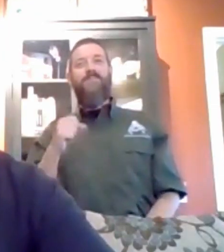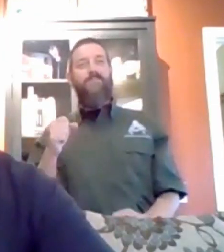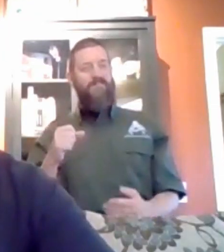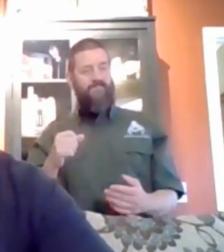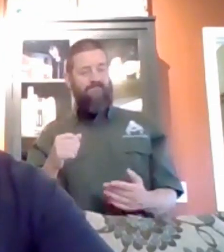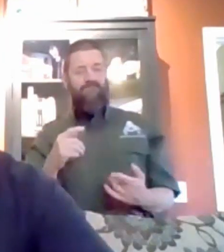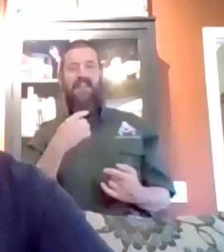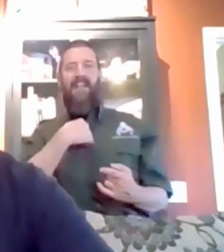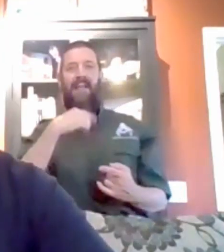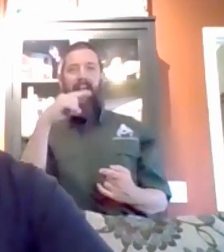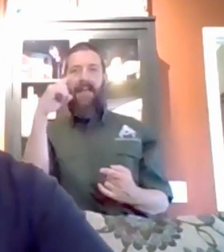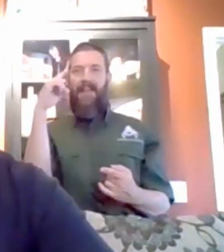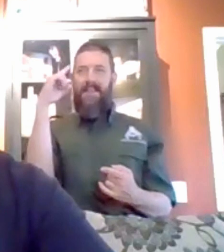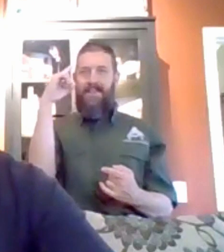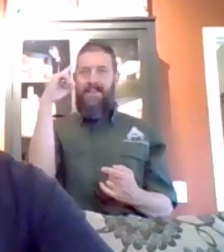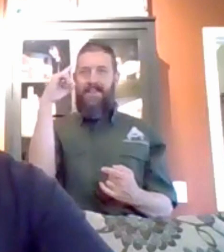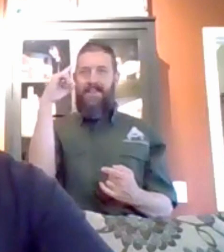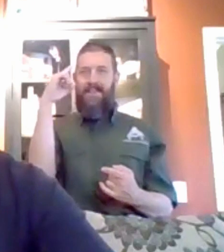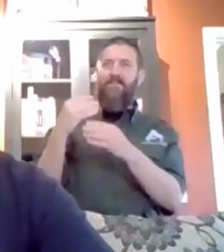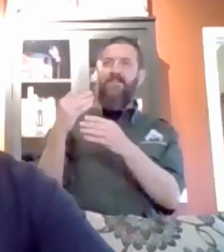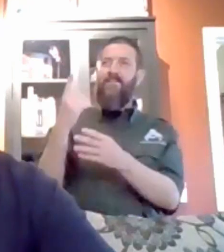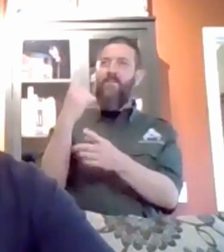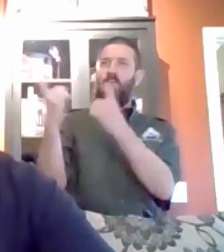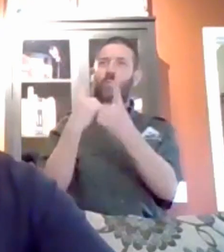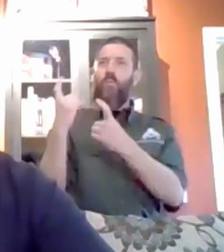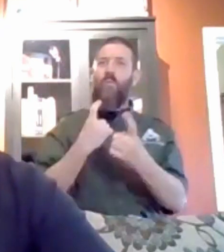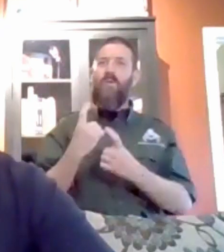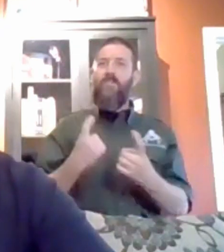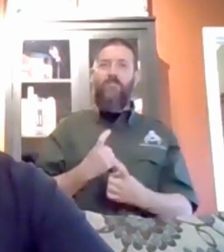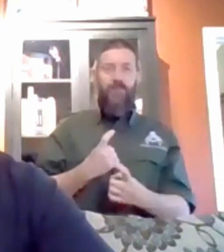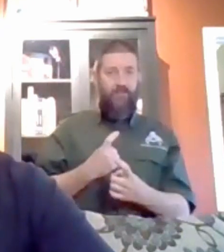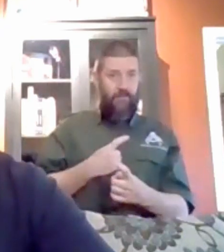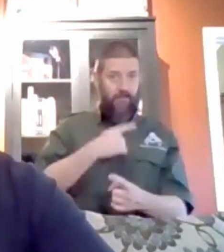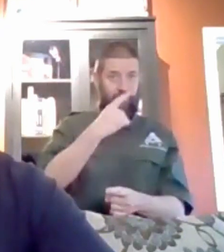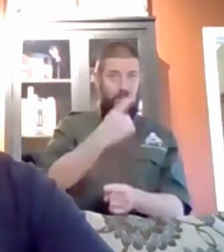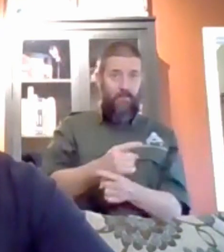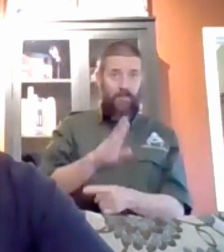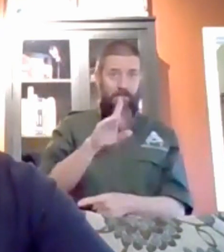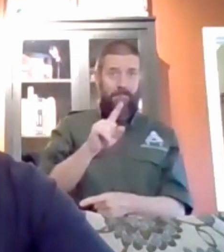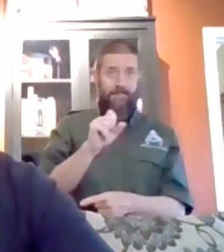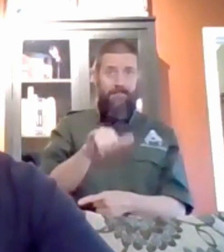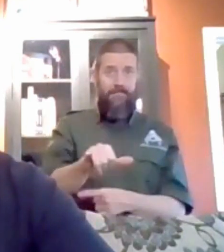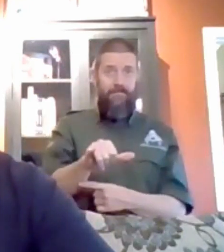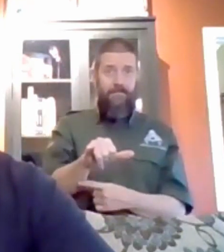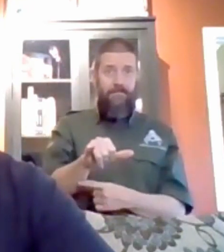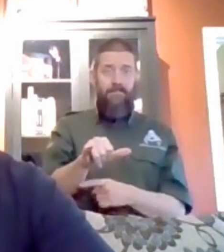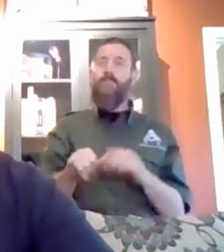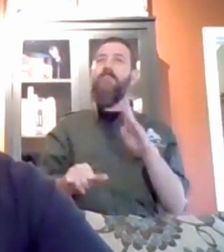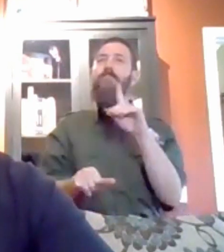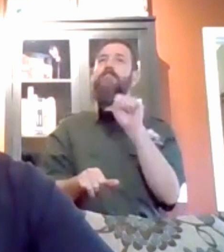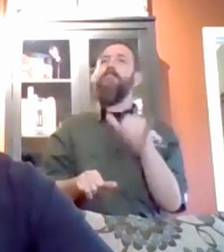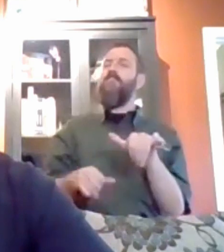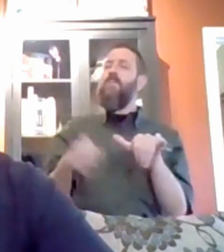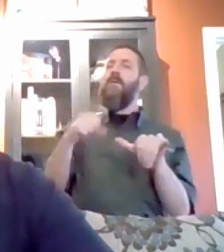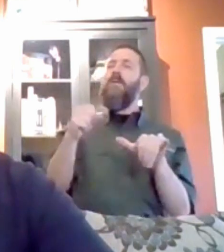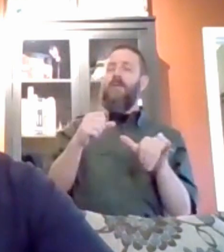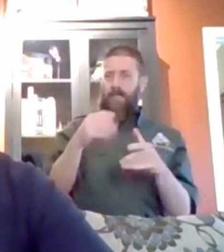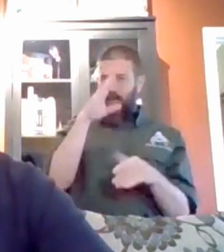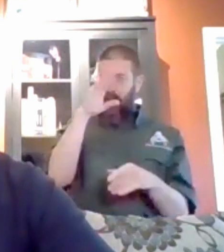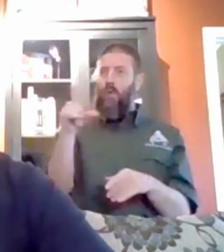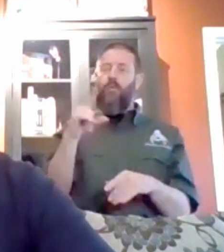Yeah, I think we have some questions, right, Betsy? We do. I know you touched on Riggs